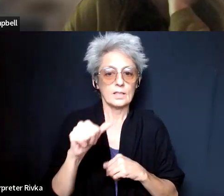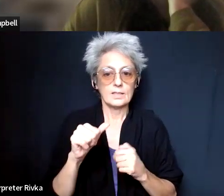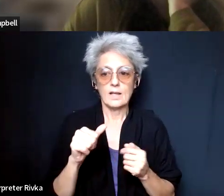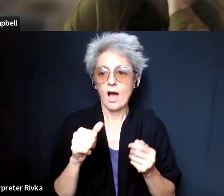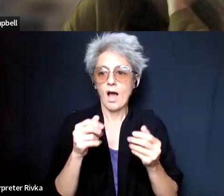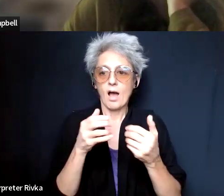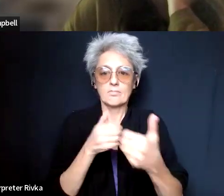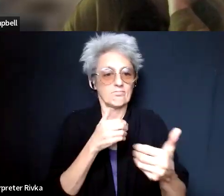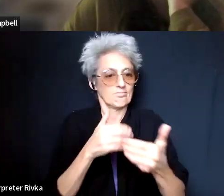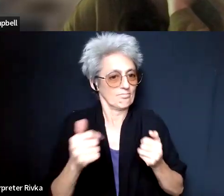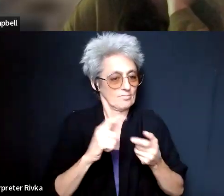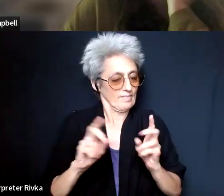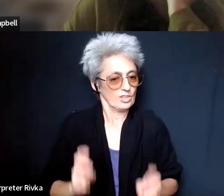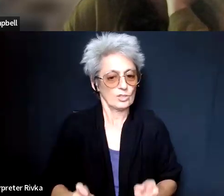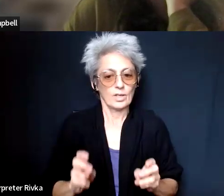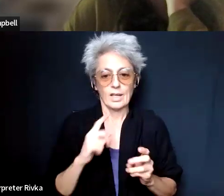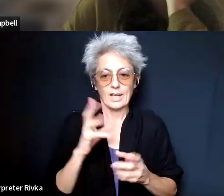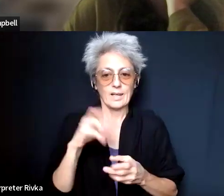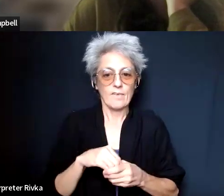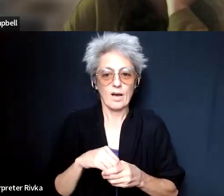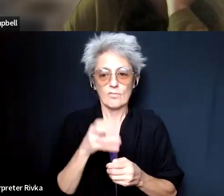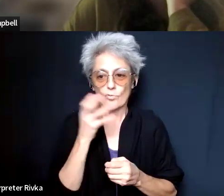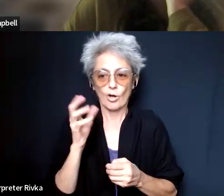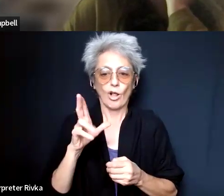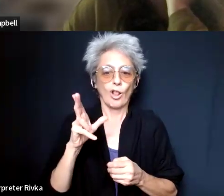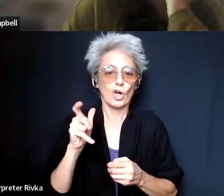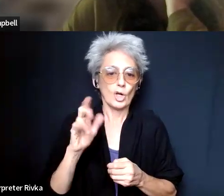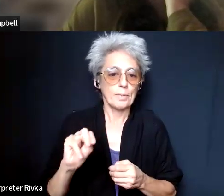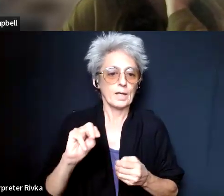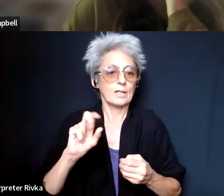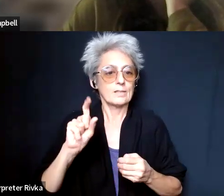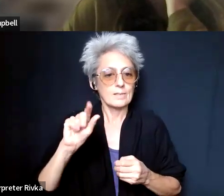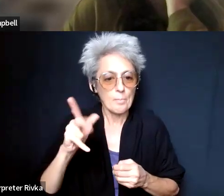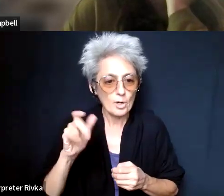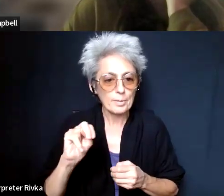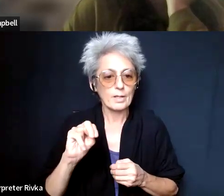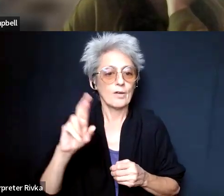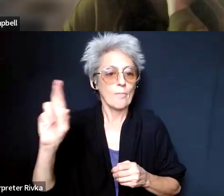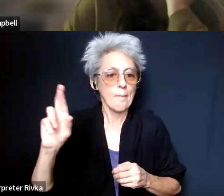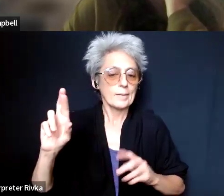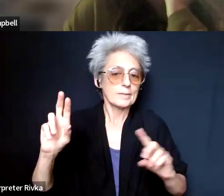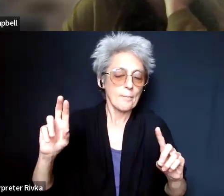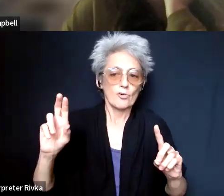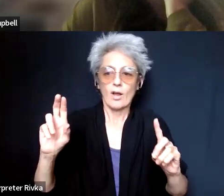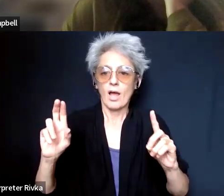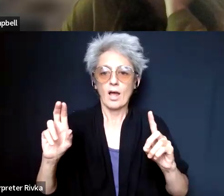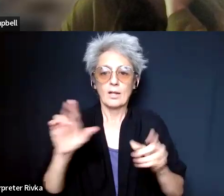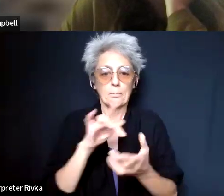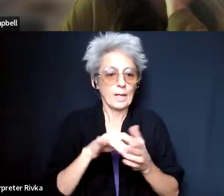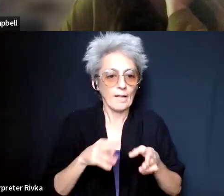across rural, urban, suburban, Republican, Democrat, middle of the